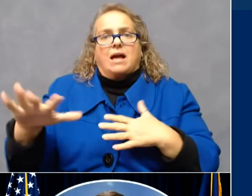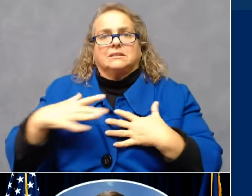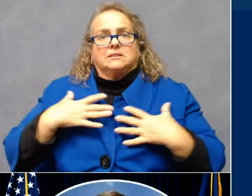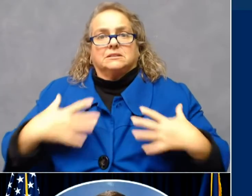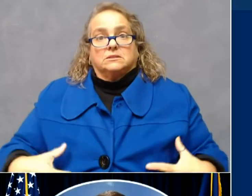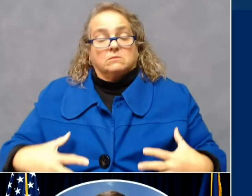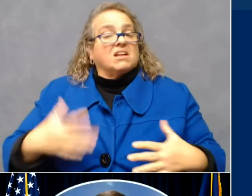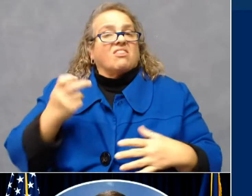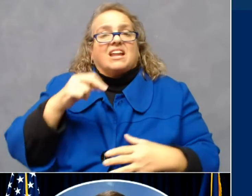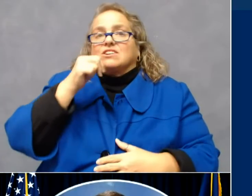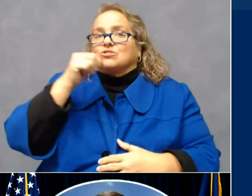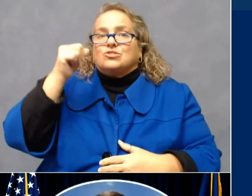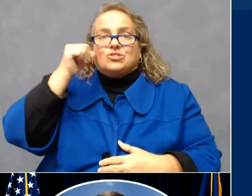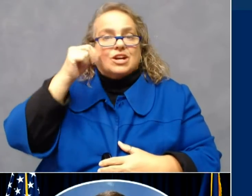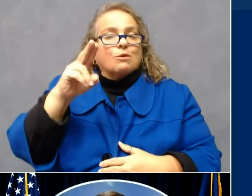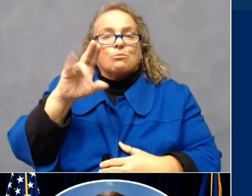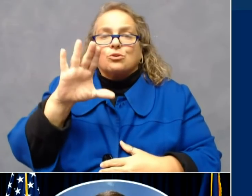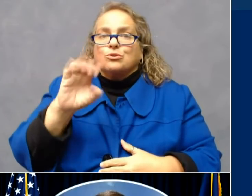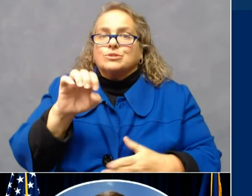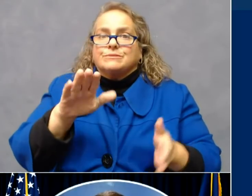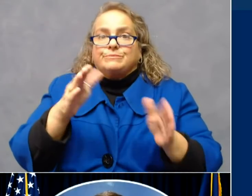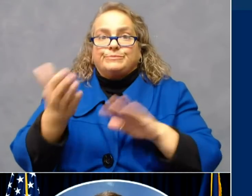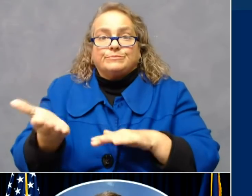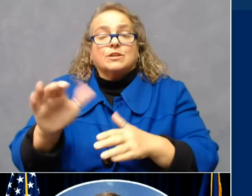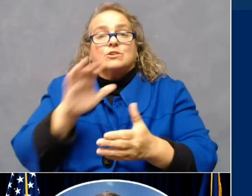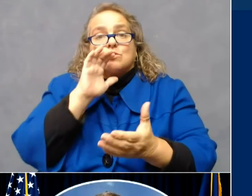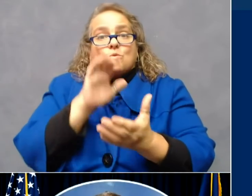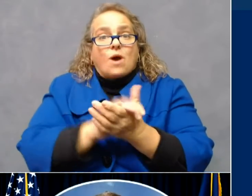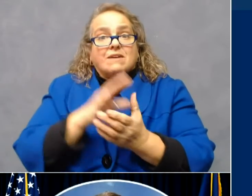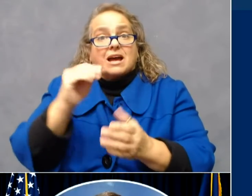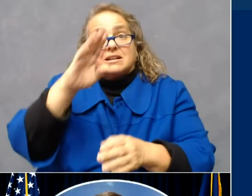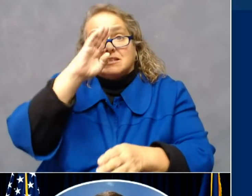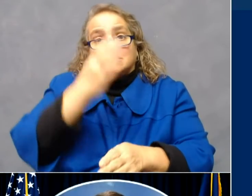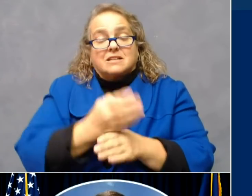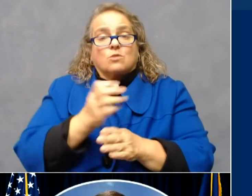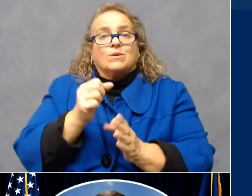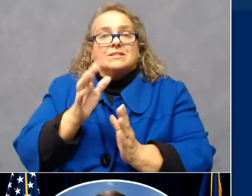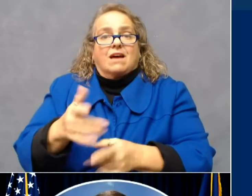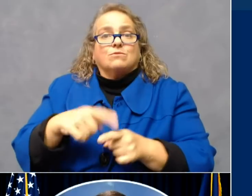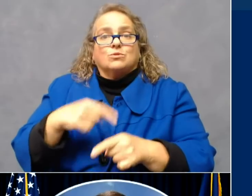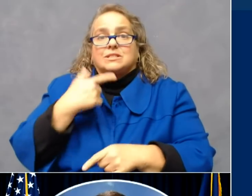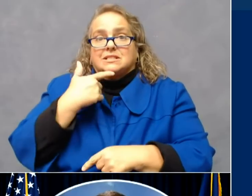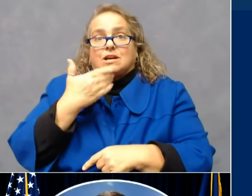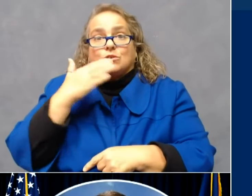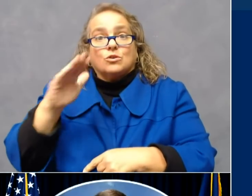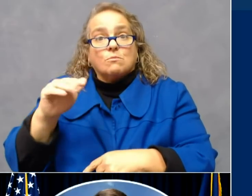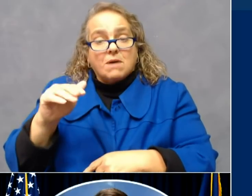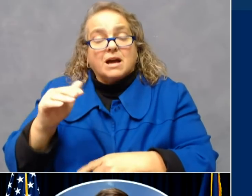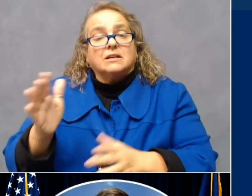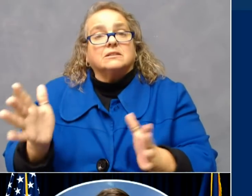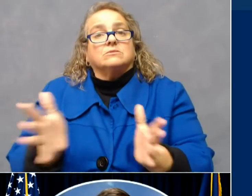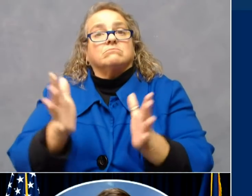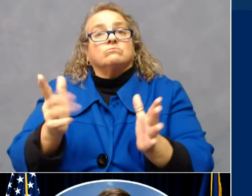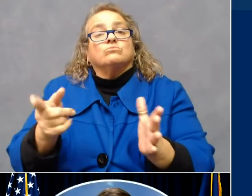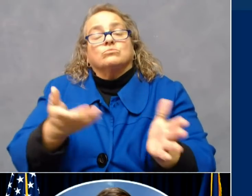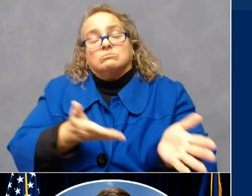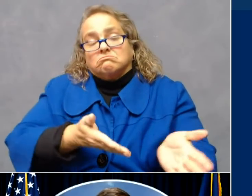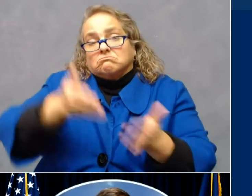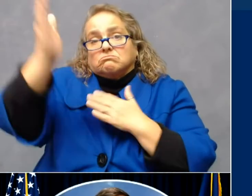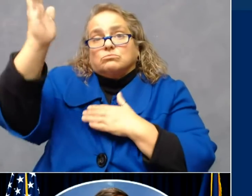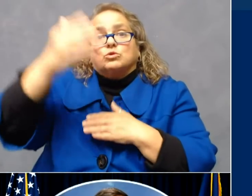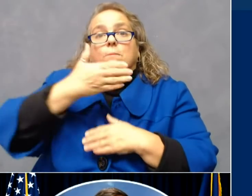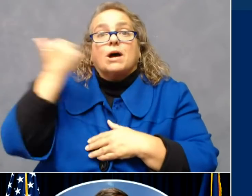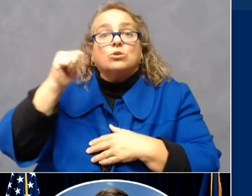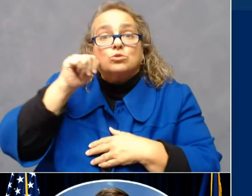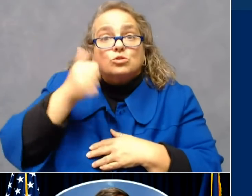on, his wife and son were left to say their goodbyes, urge him on to a better tomorrow through a phone held